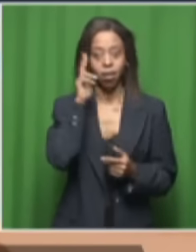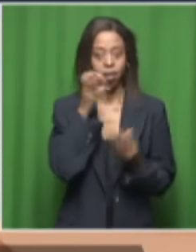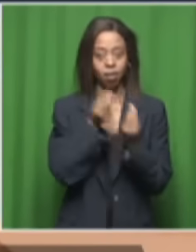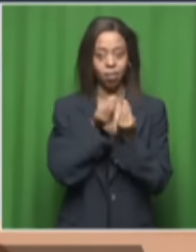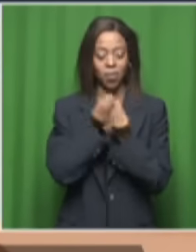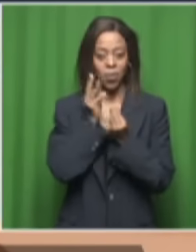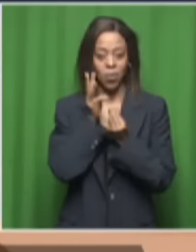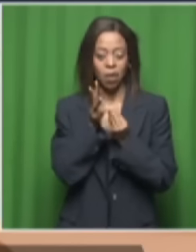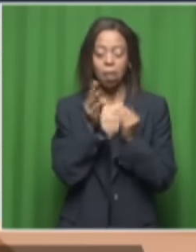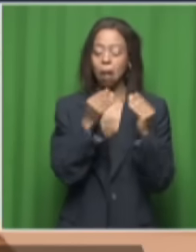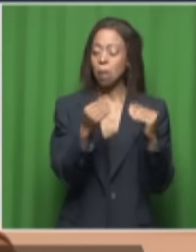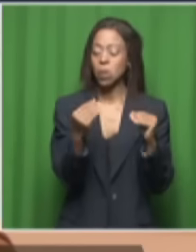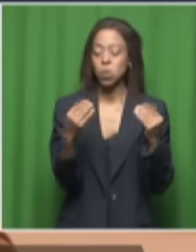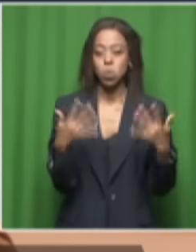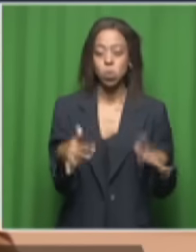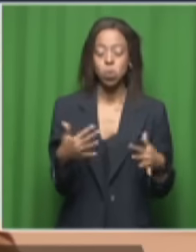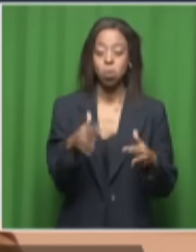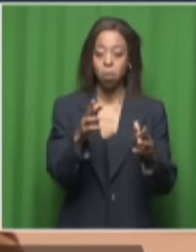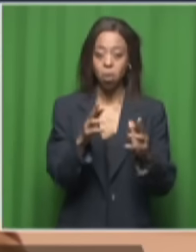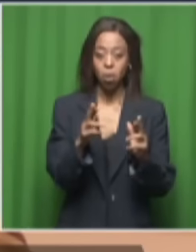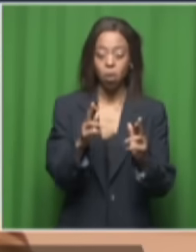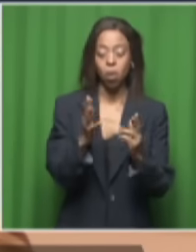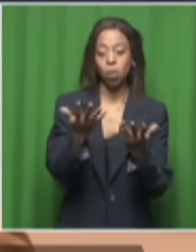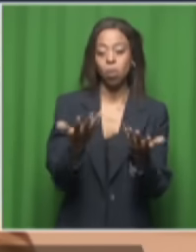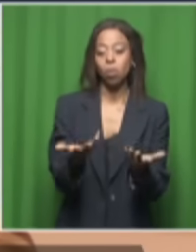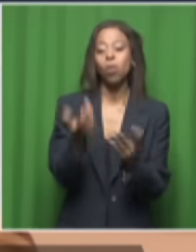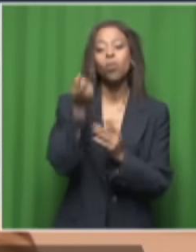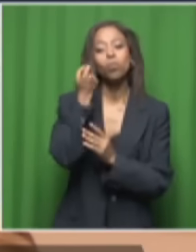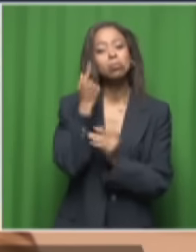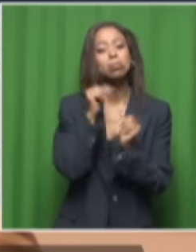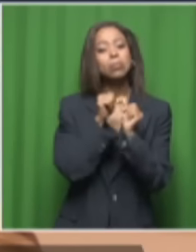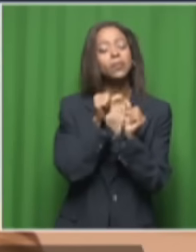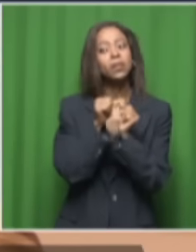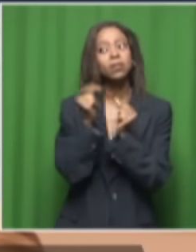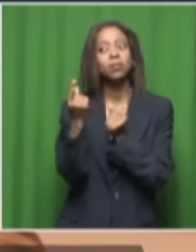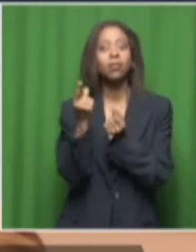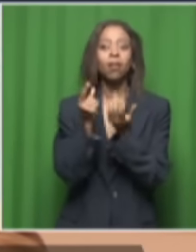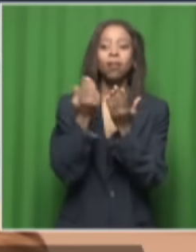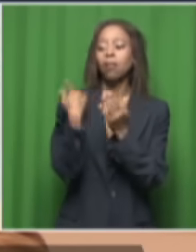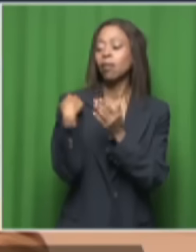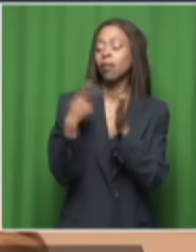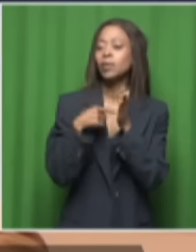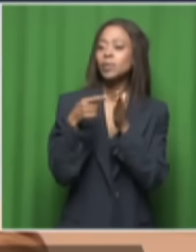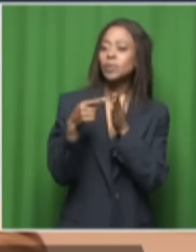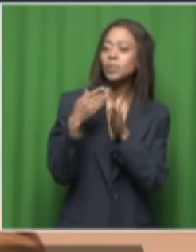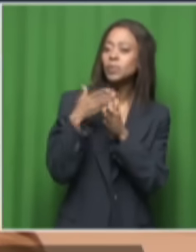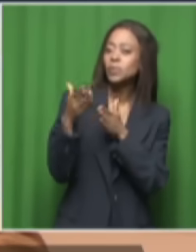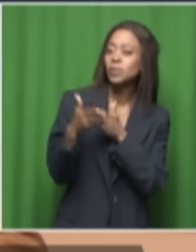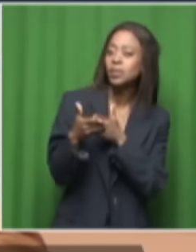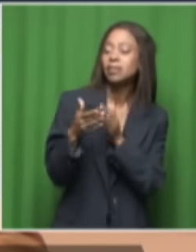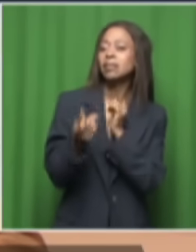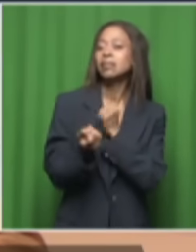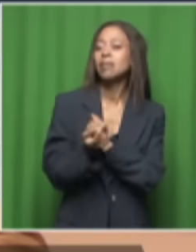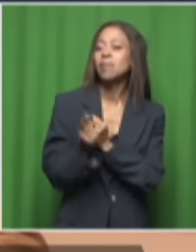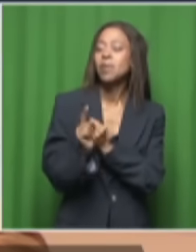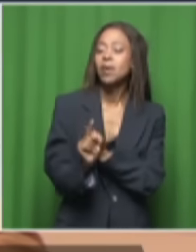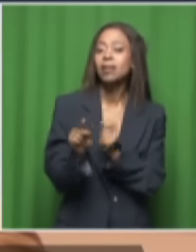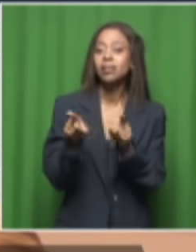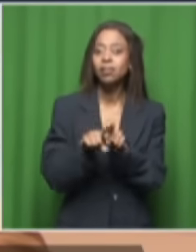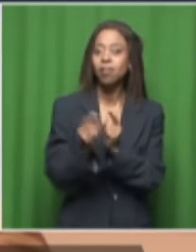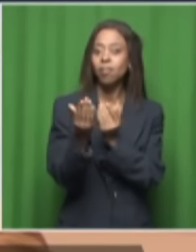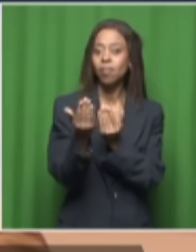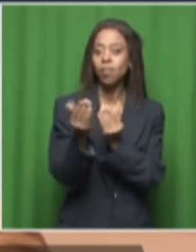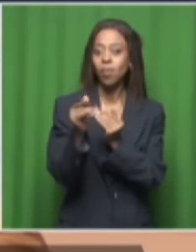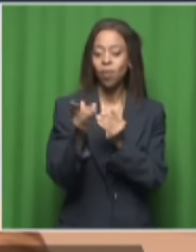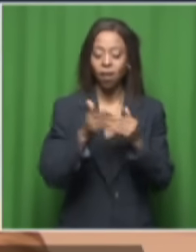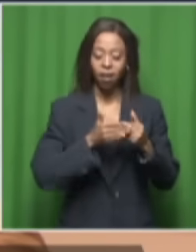very busy week up until then. Hope we've helped you understand a little bit more what came out of last week, and of course what to expect this week going forward.